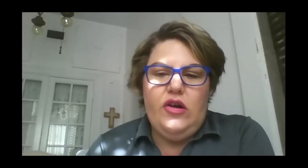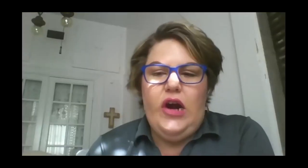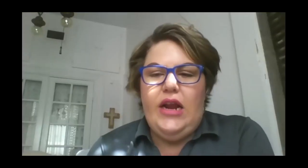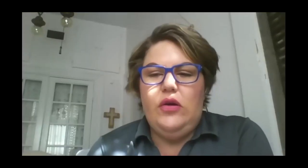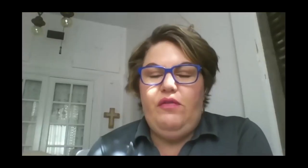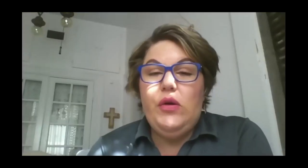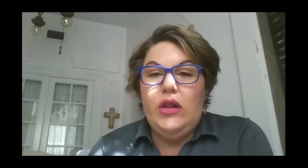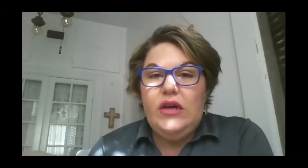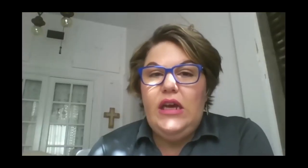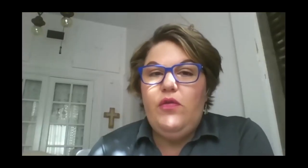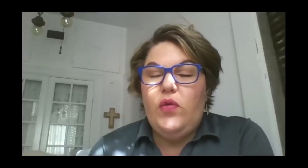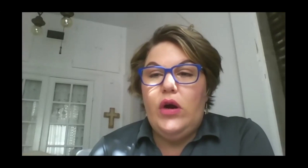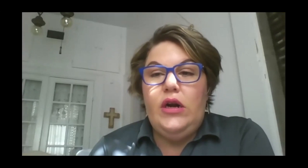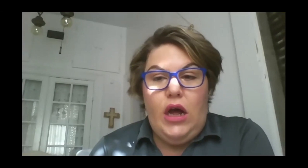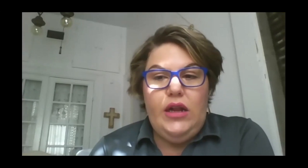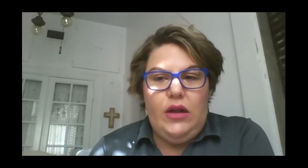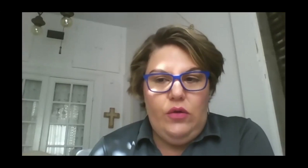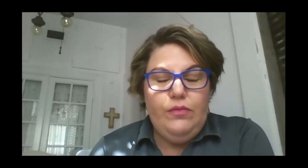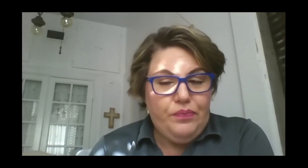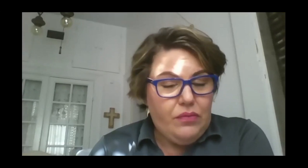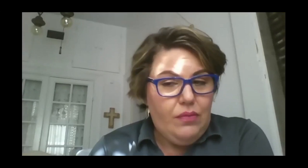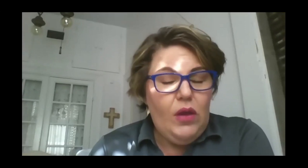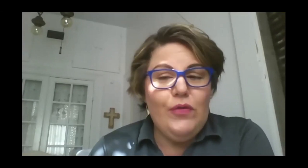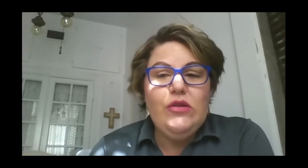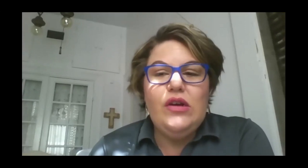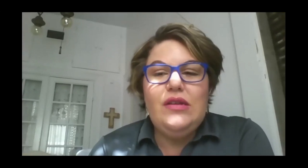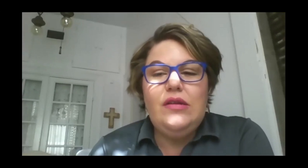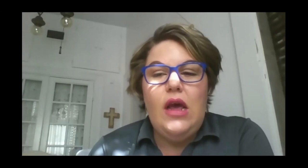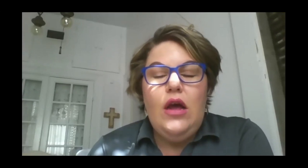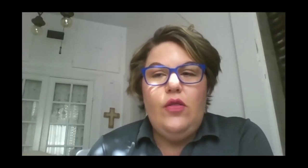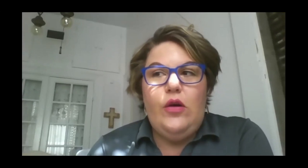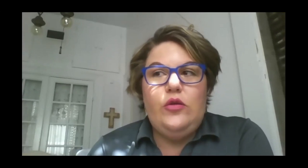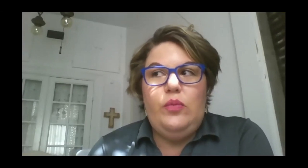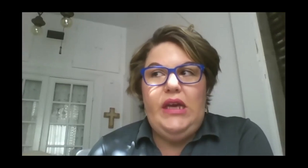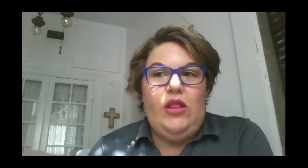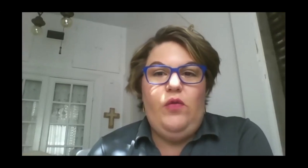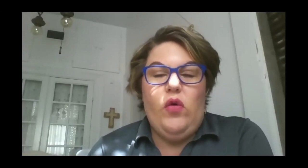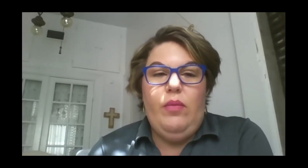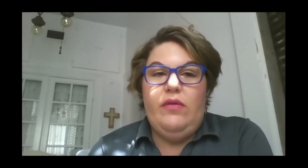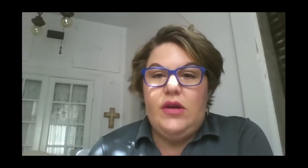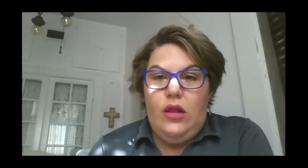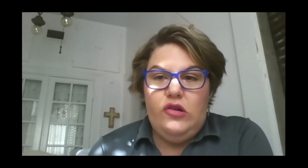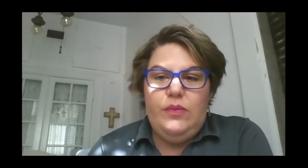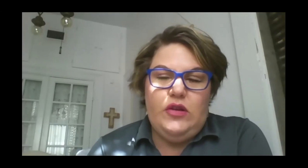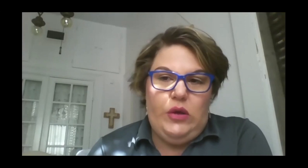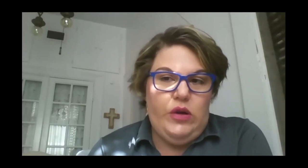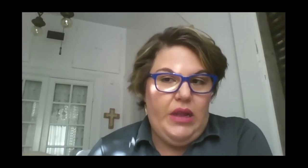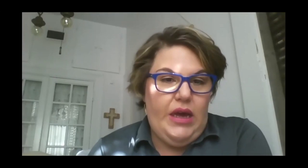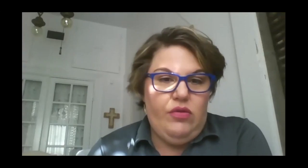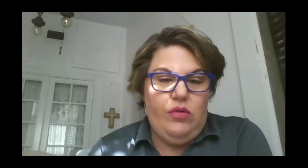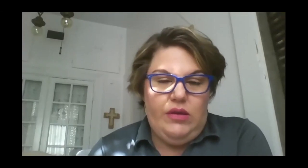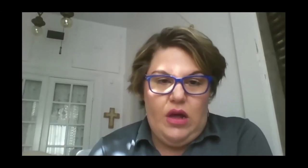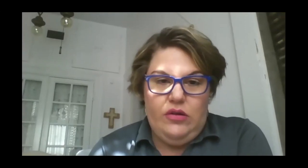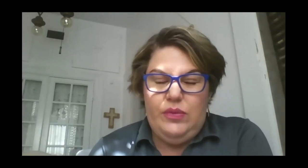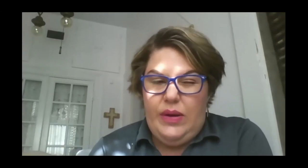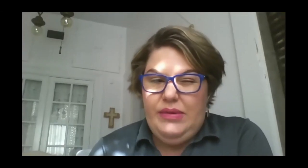for undergrad. So if you are looking for non-loan resources, those would be in the form of scholarships. So you would apply